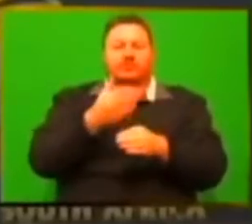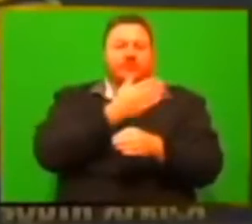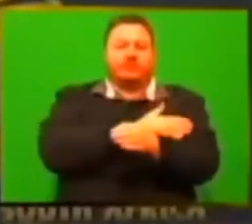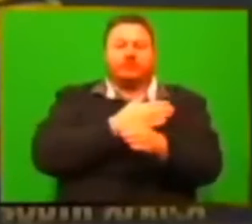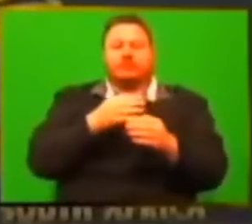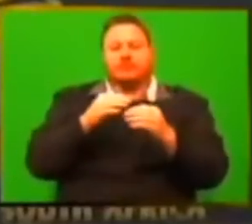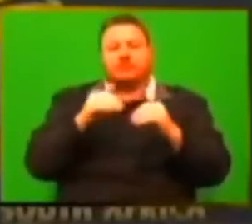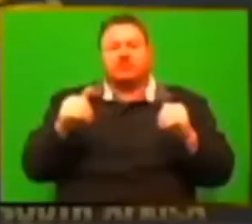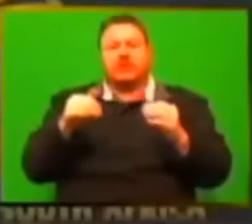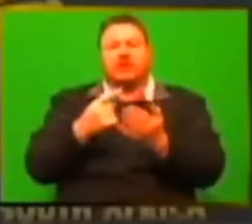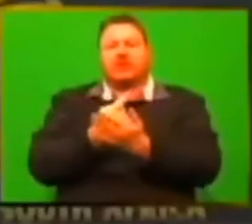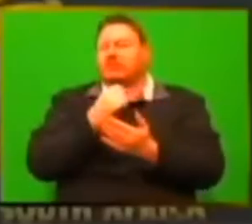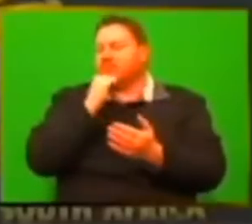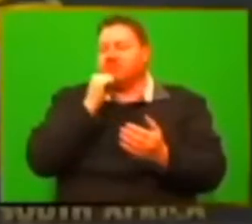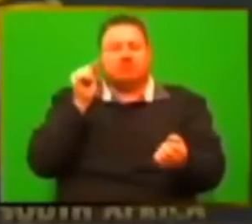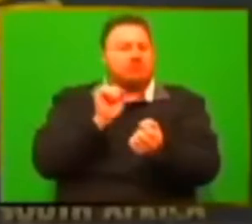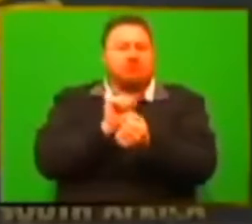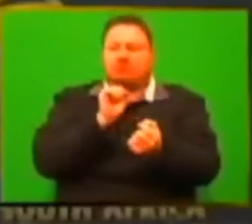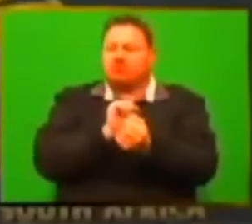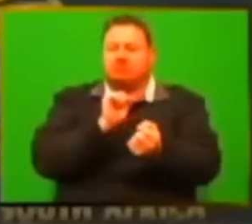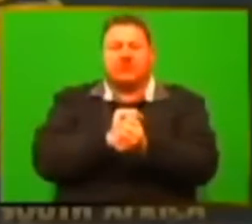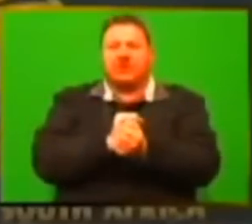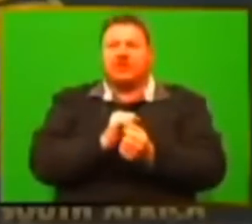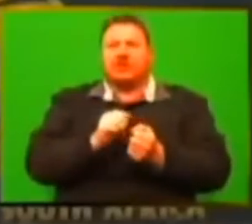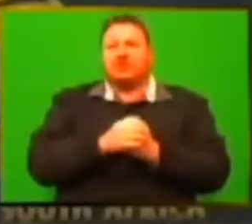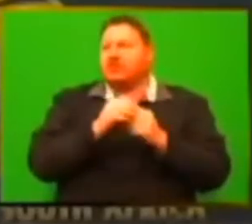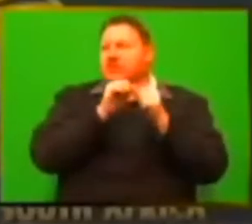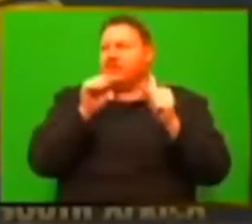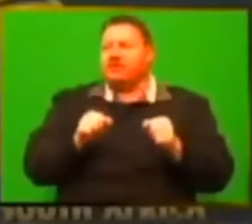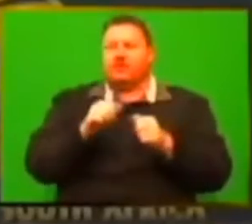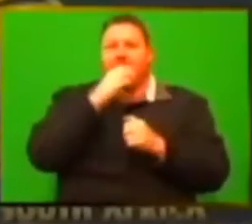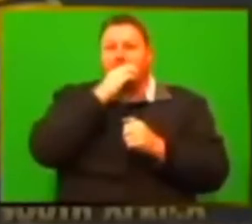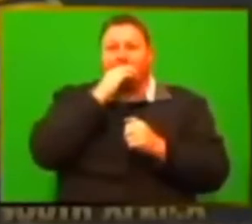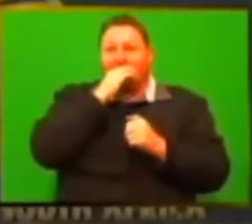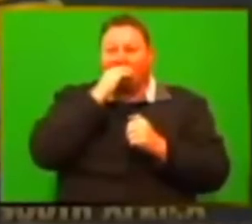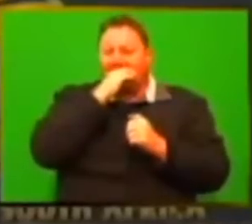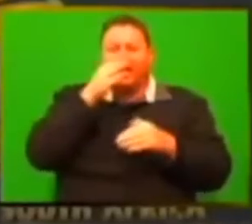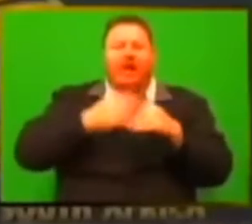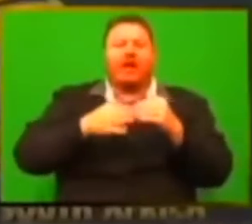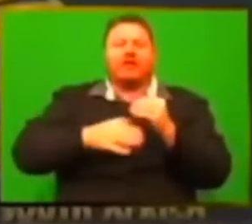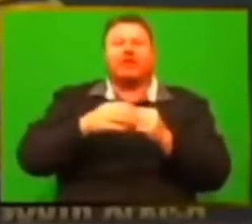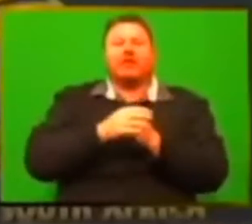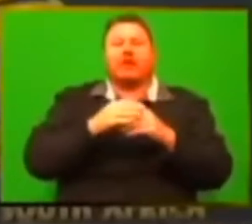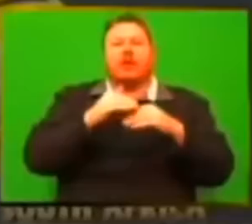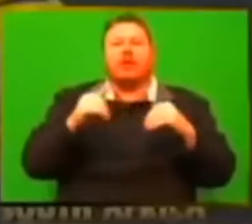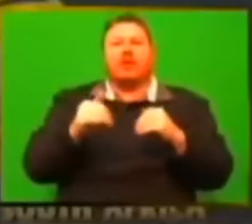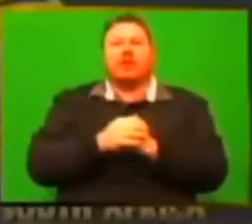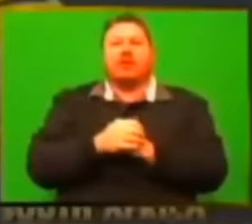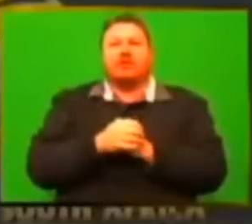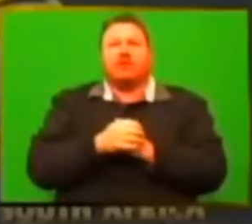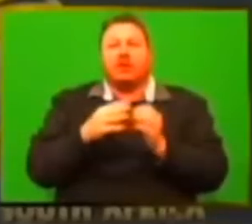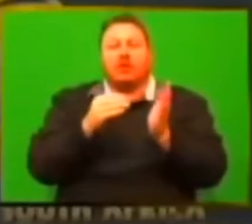from any form of arrest and harassment by the apartheid system. Towards the end of apartheid, you shockingly